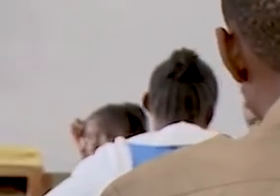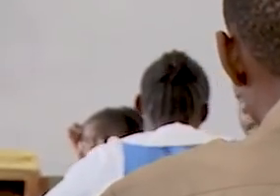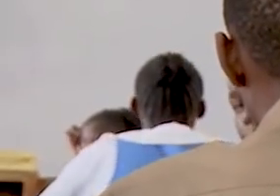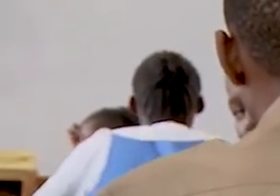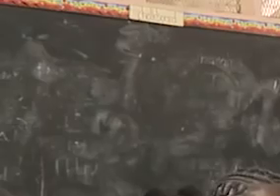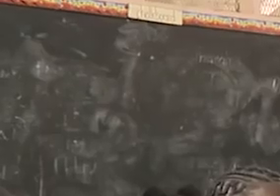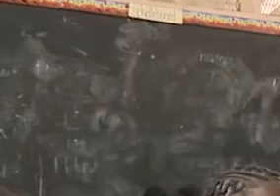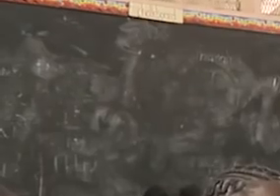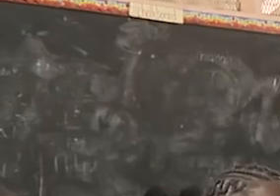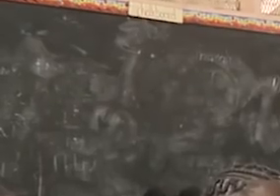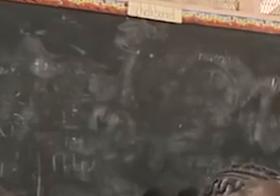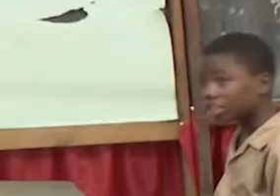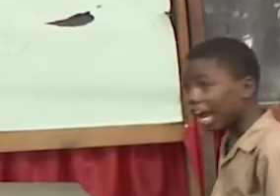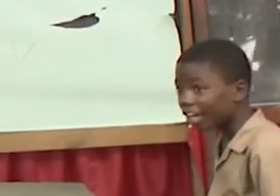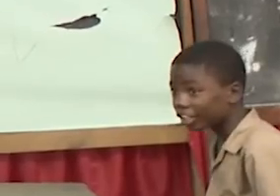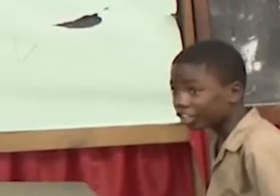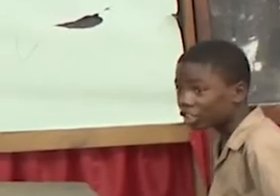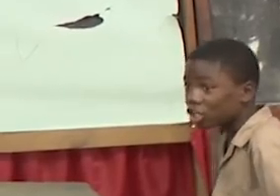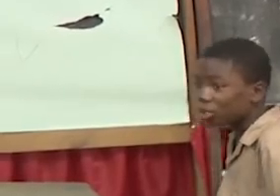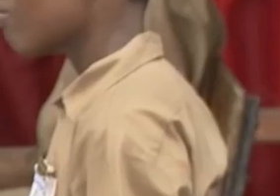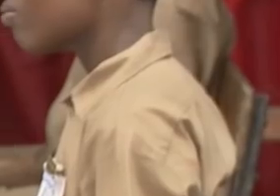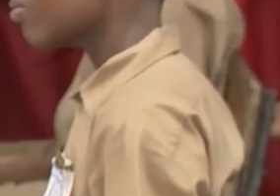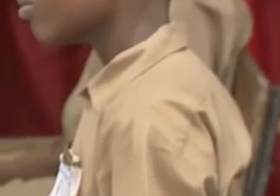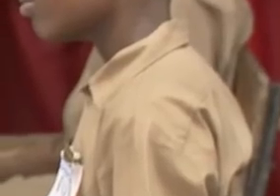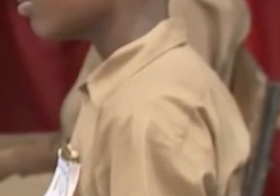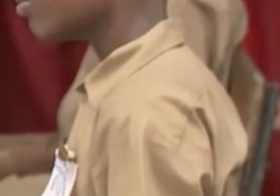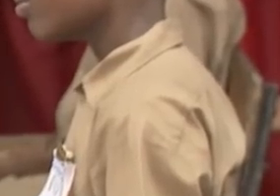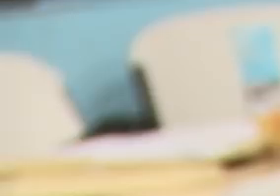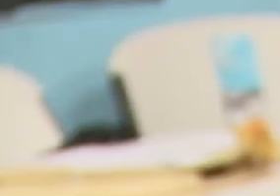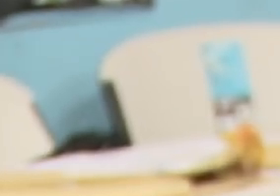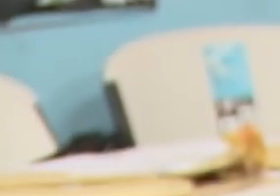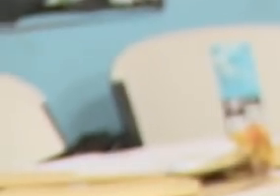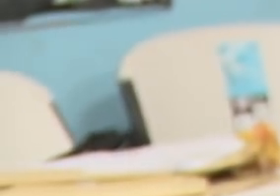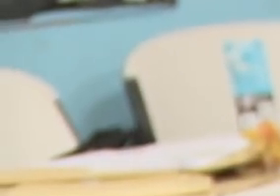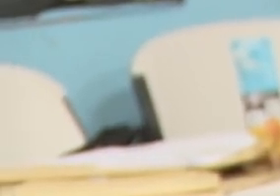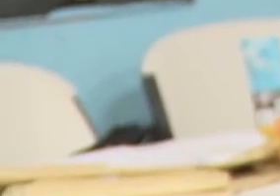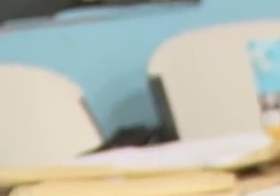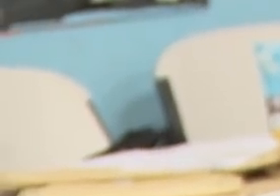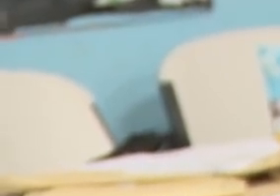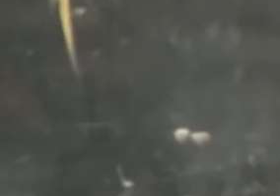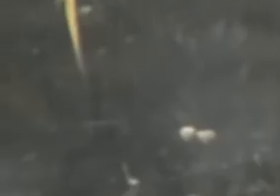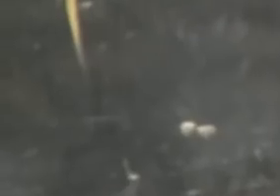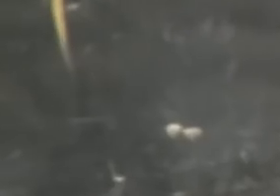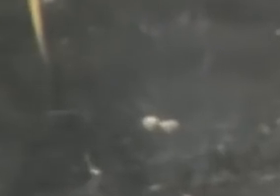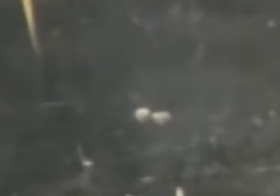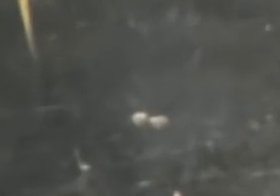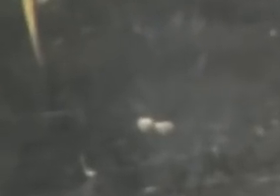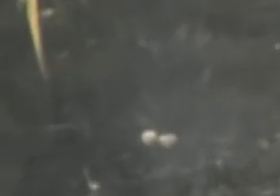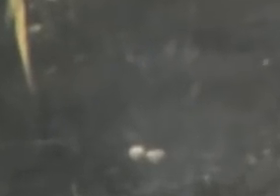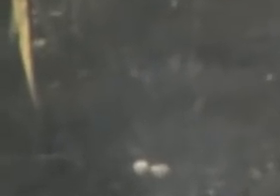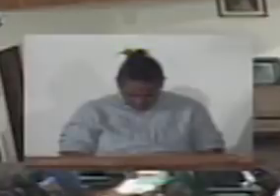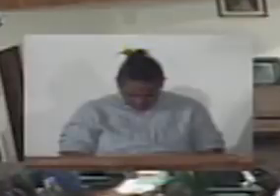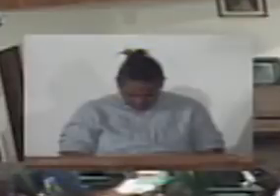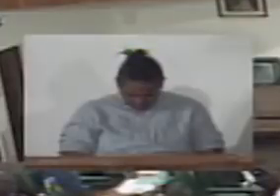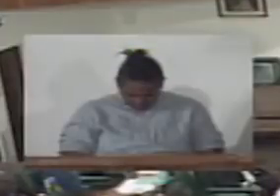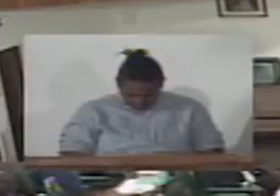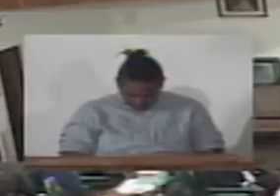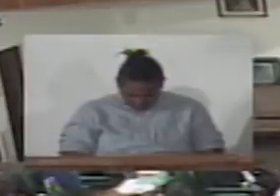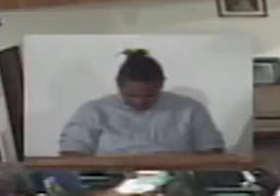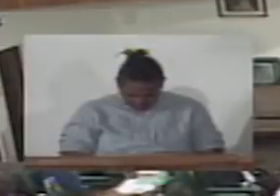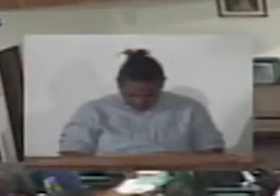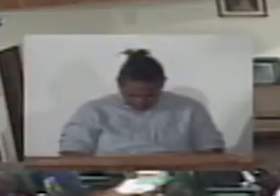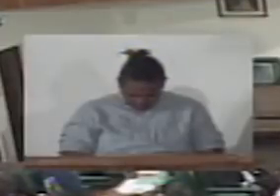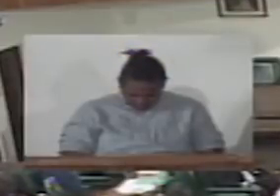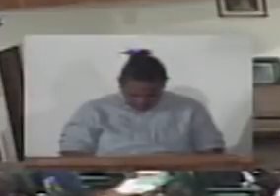adopted the scaled score model and provided students with a detailed report on their performance rather than raw percentages. But in